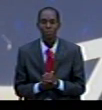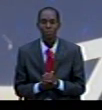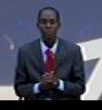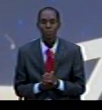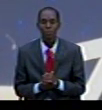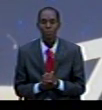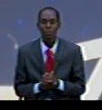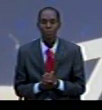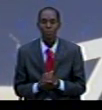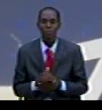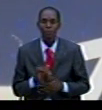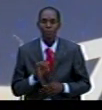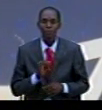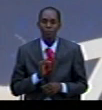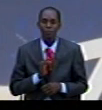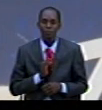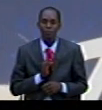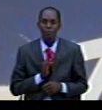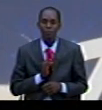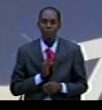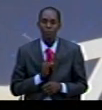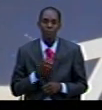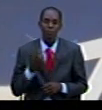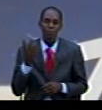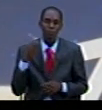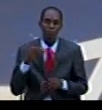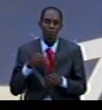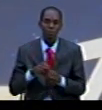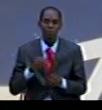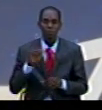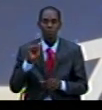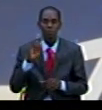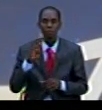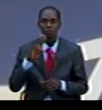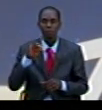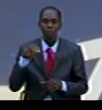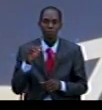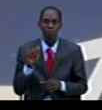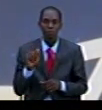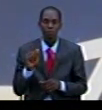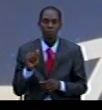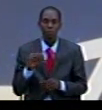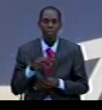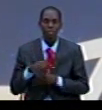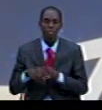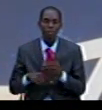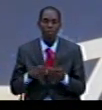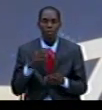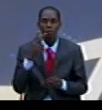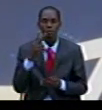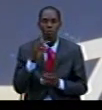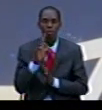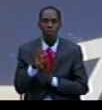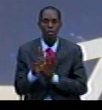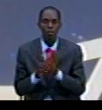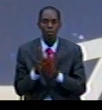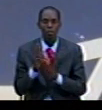I was in Abuja about 2 hours ago. I left Abuja at